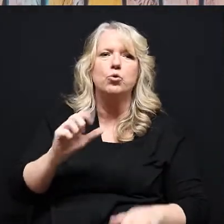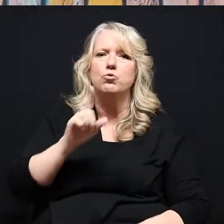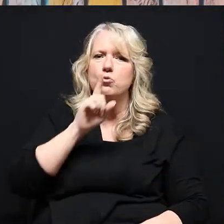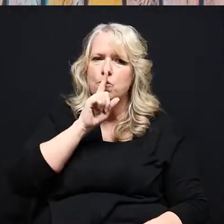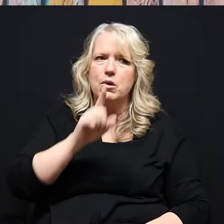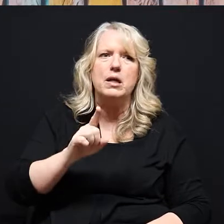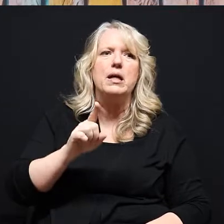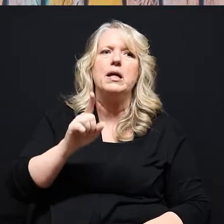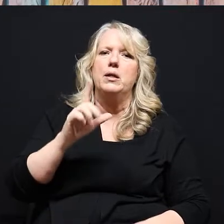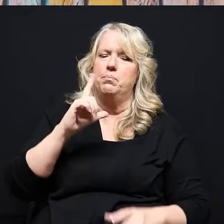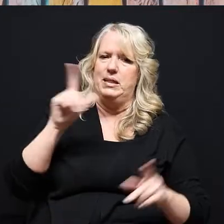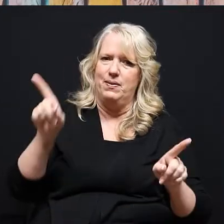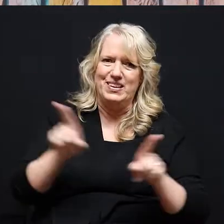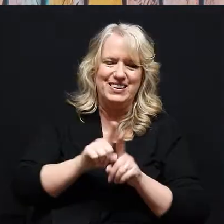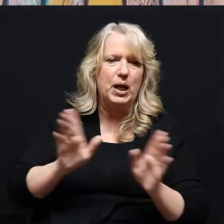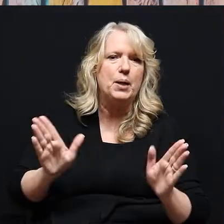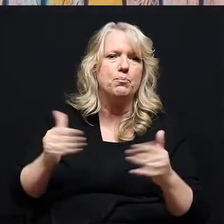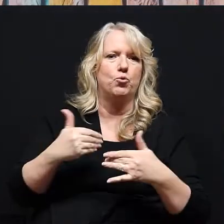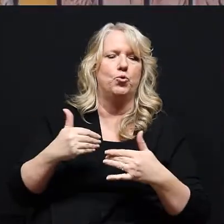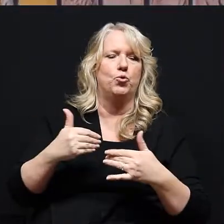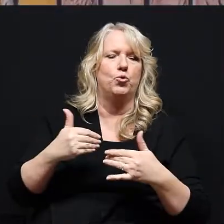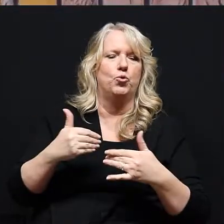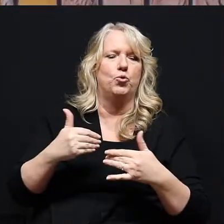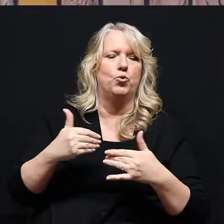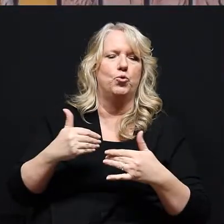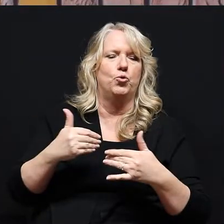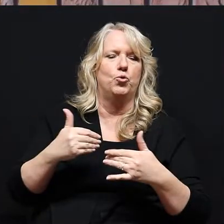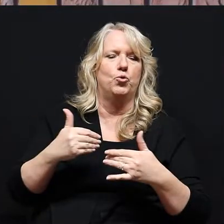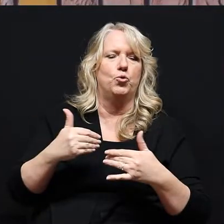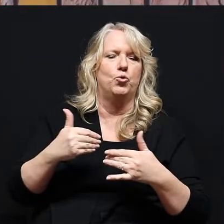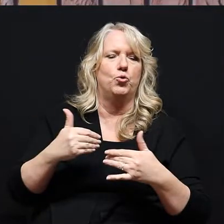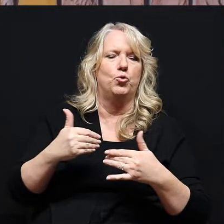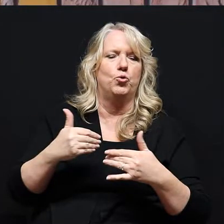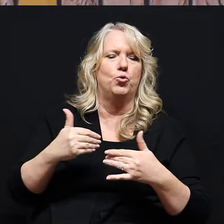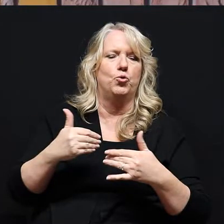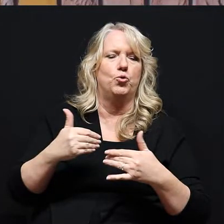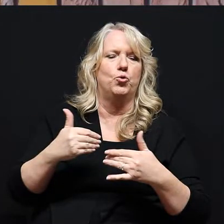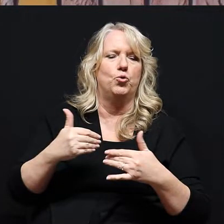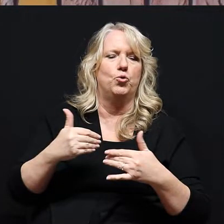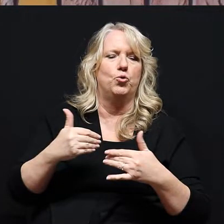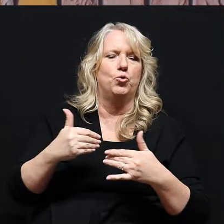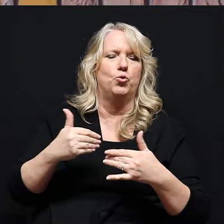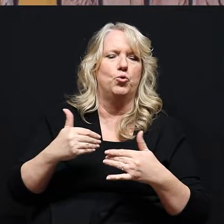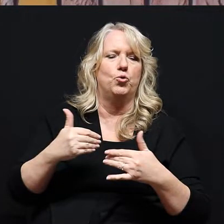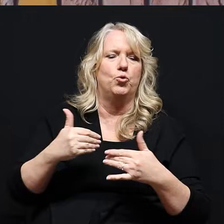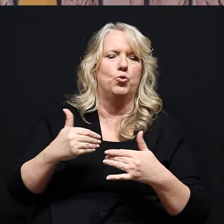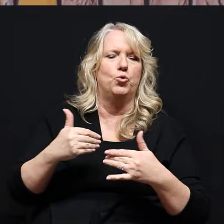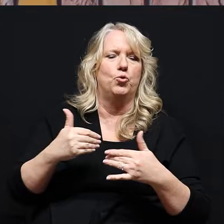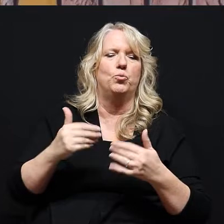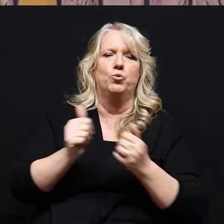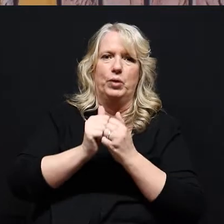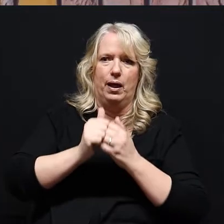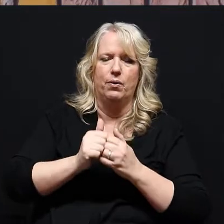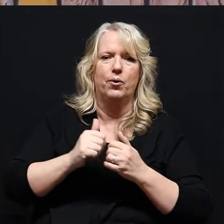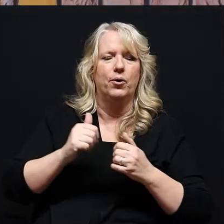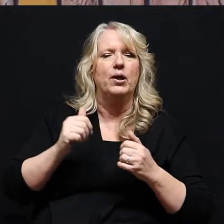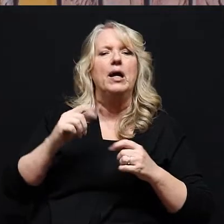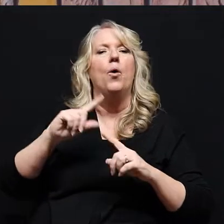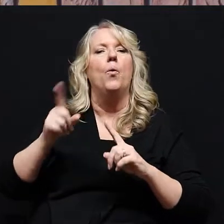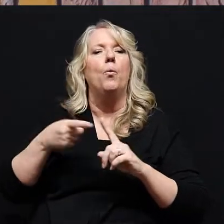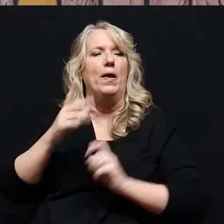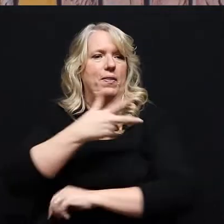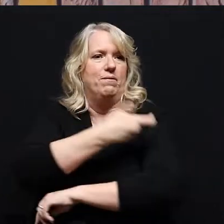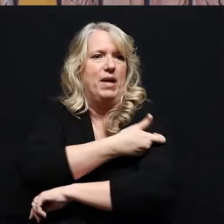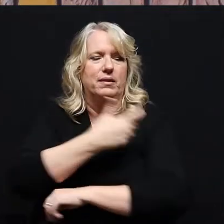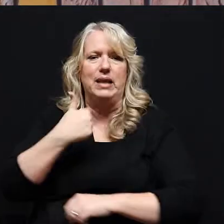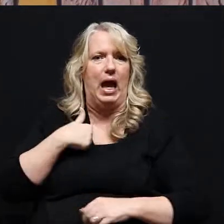be in the same room together in a different way. Text, Julia Nickel. She stands outside in front of a mural. When the vaccine came out, I